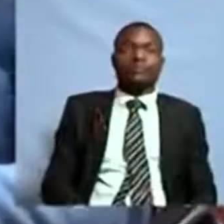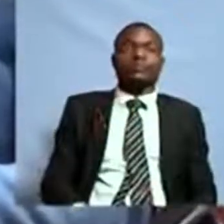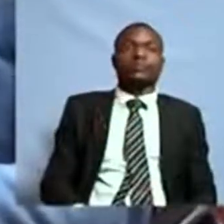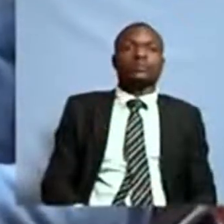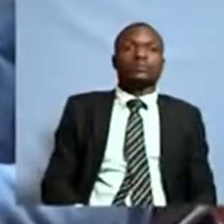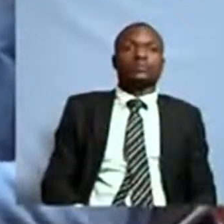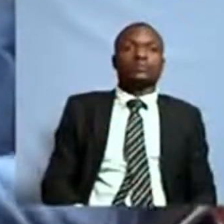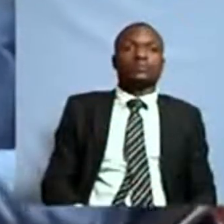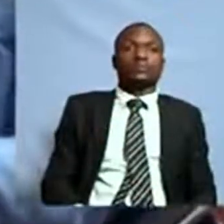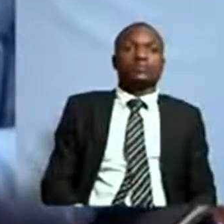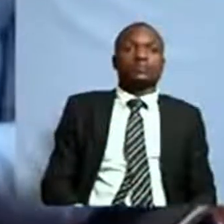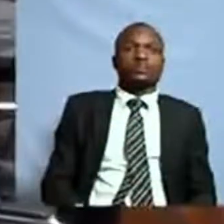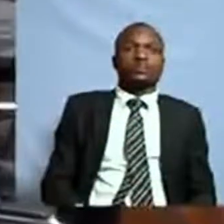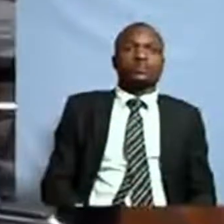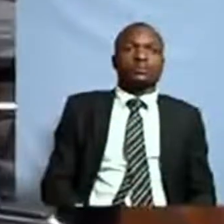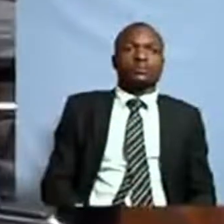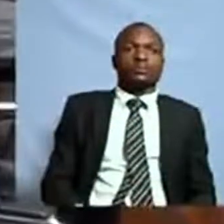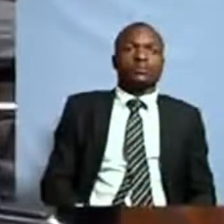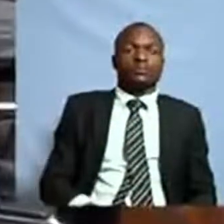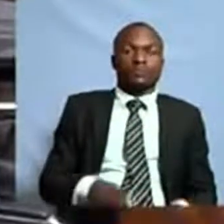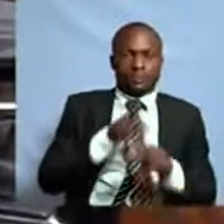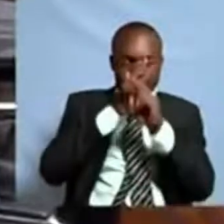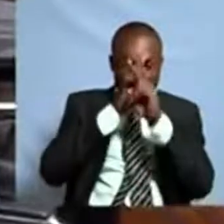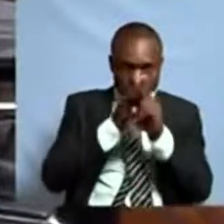Any further comment? Honorable Mavumba.